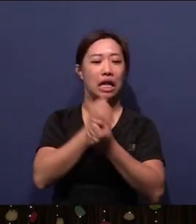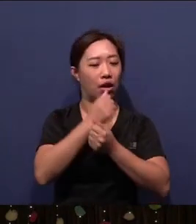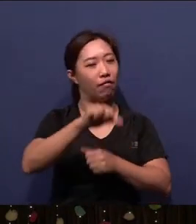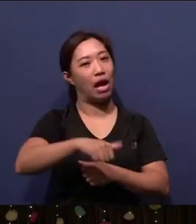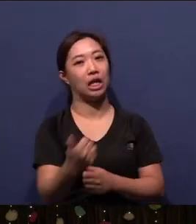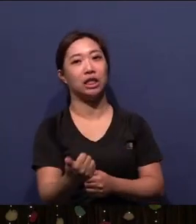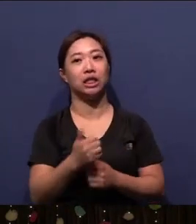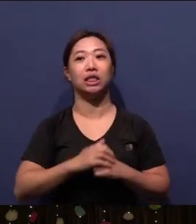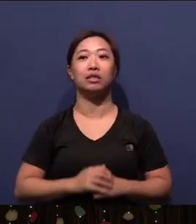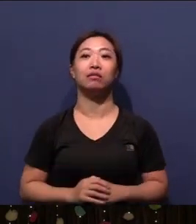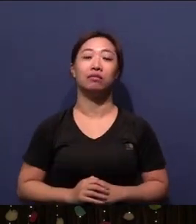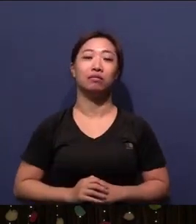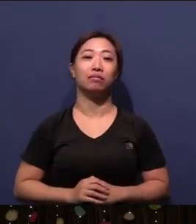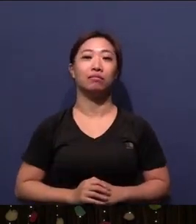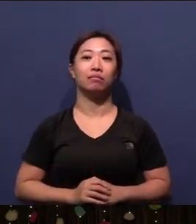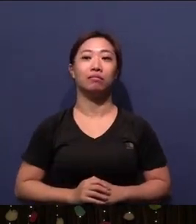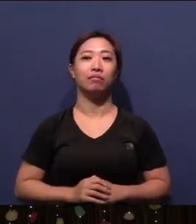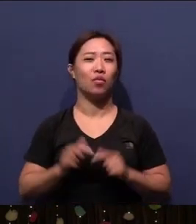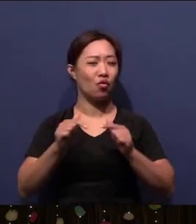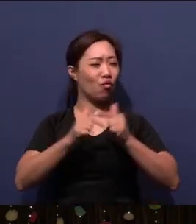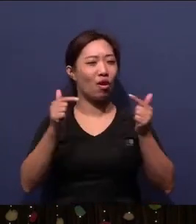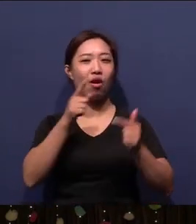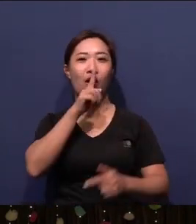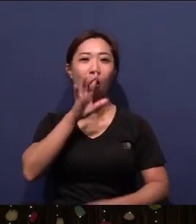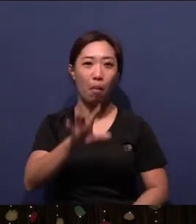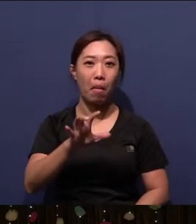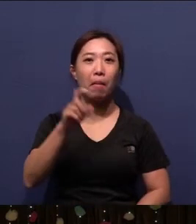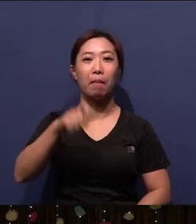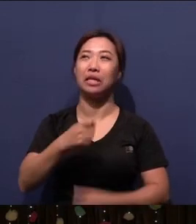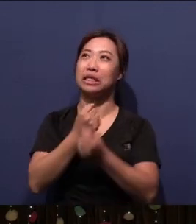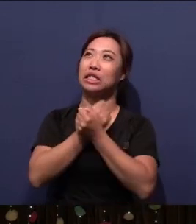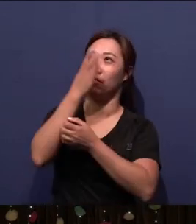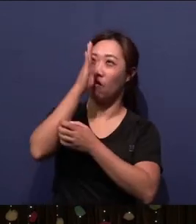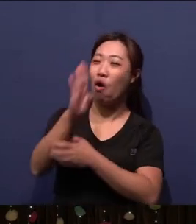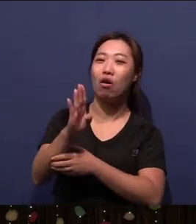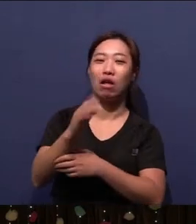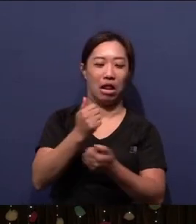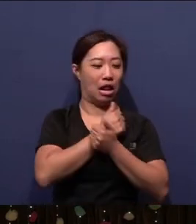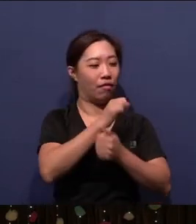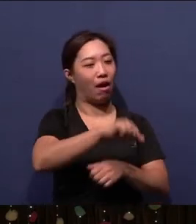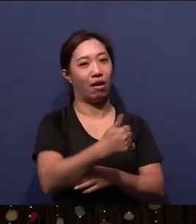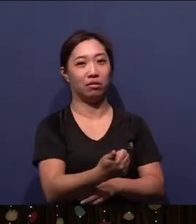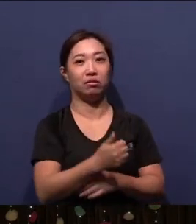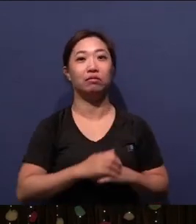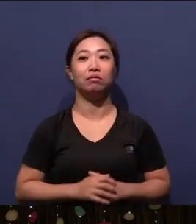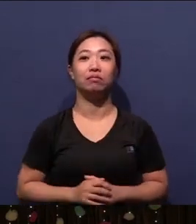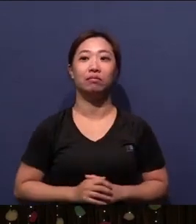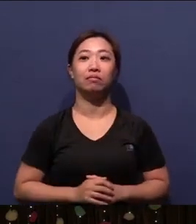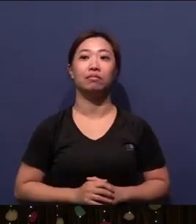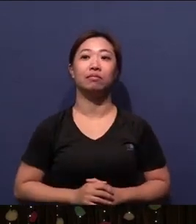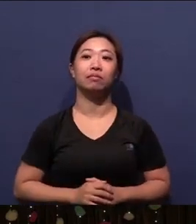others. The greatest commandment is to love God and to love others.